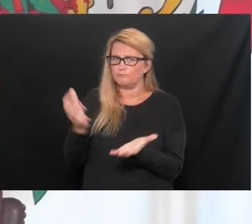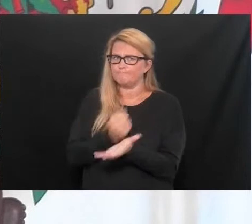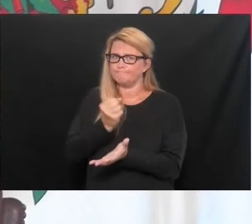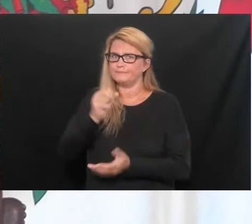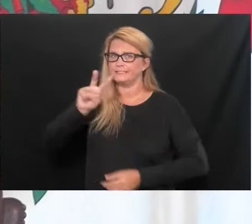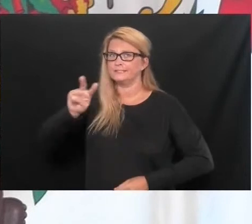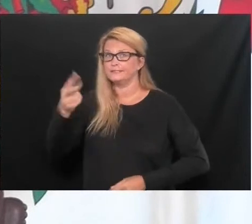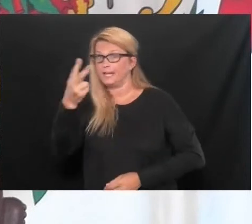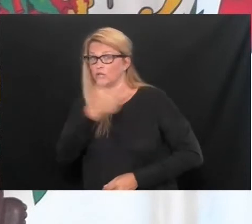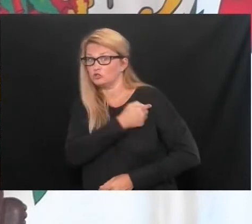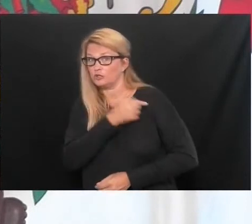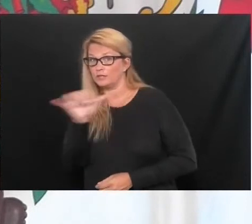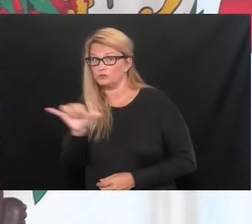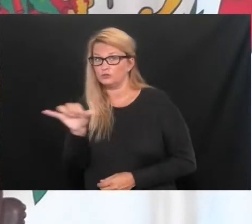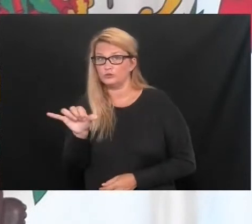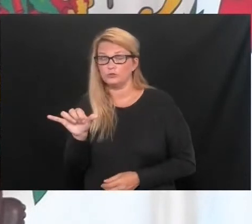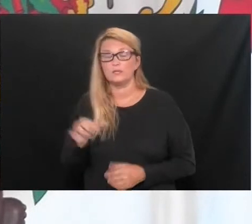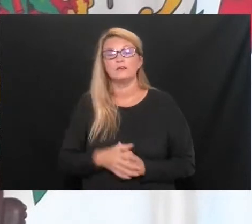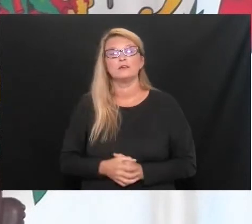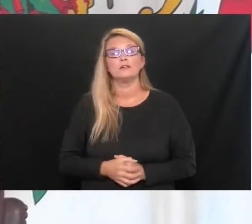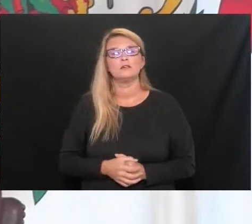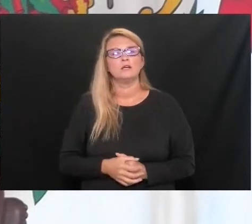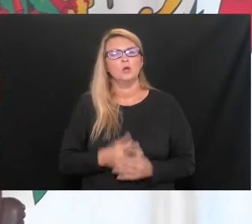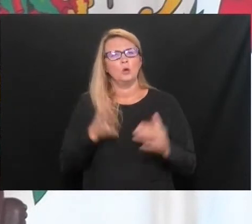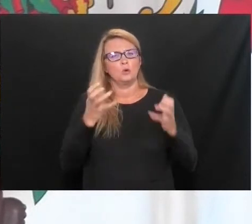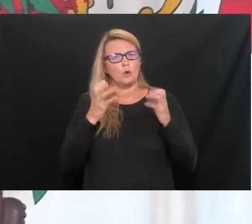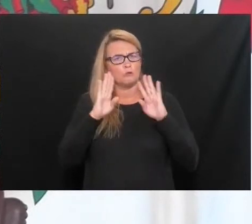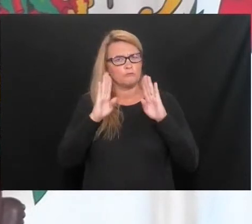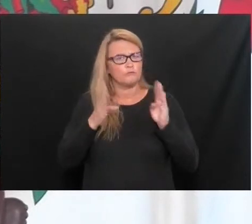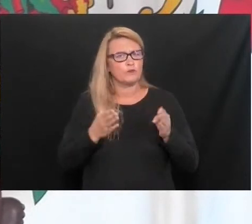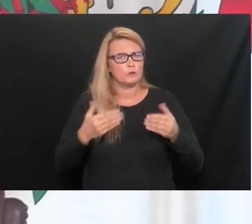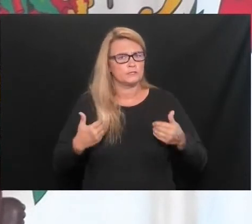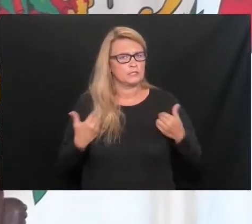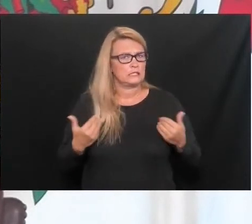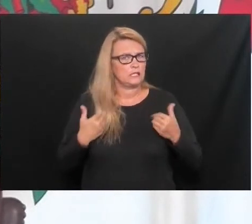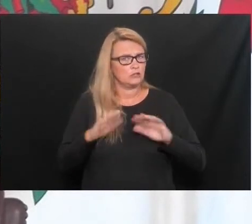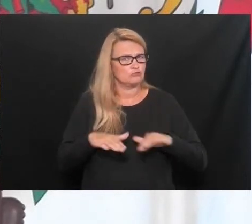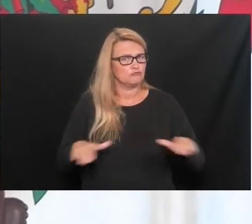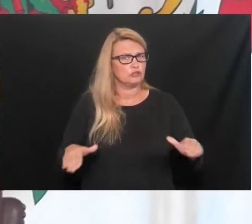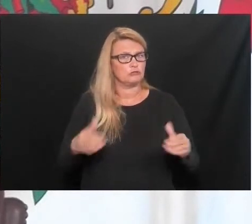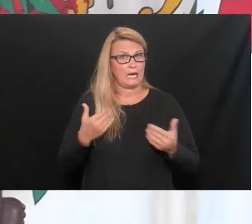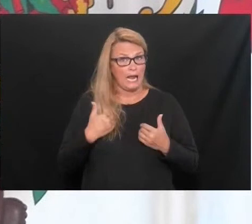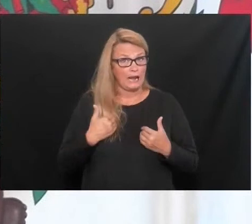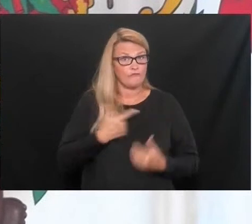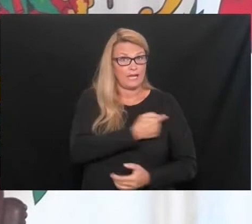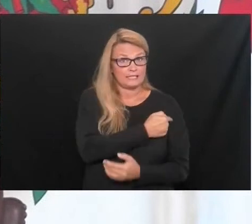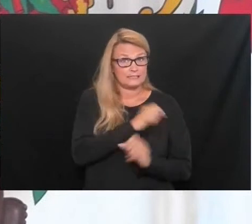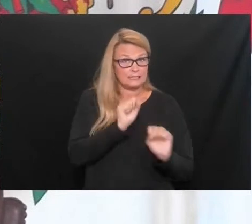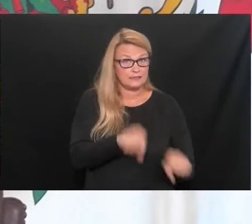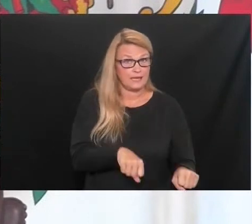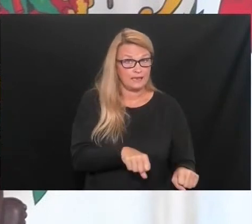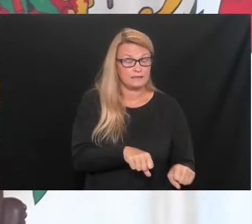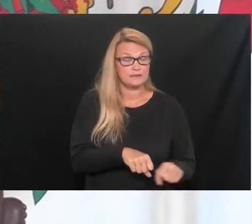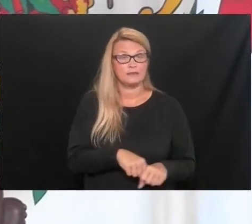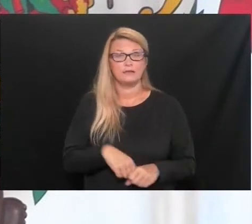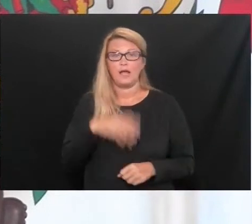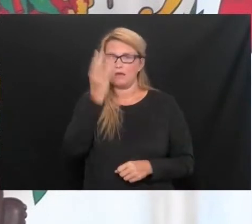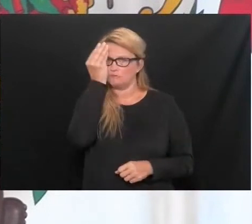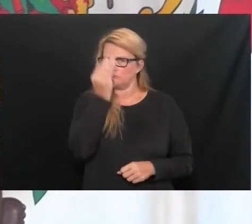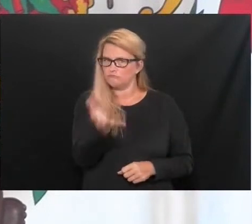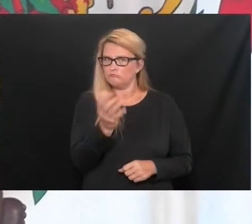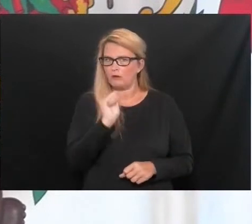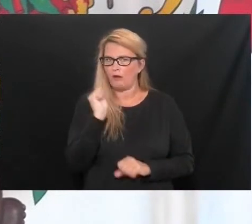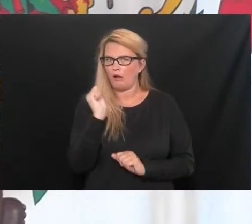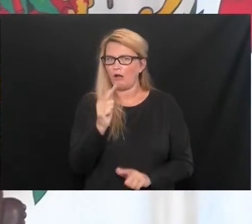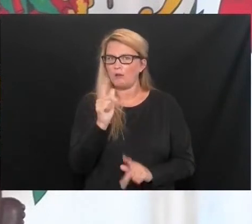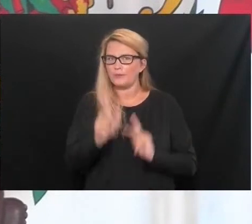We need to work more and more and more on our young people and get them vaccinated. I tell everyone, this is all there is to it. If